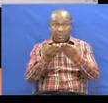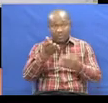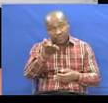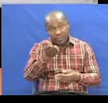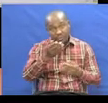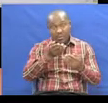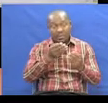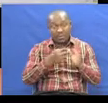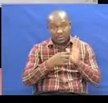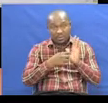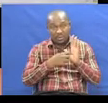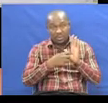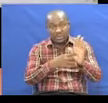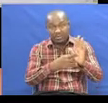subtractions.